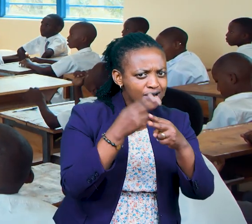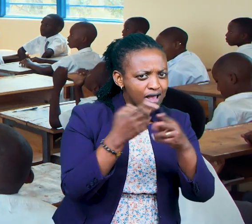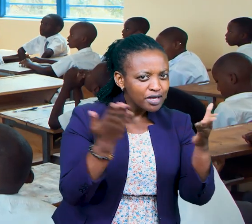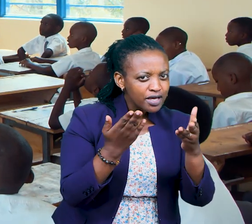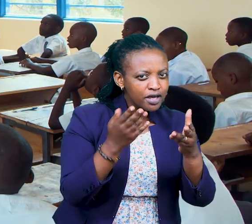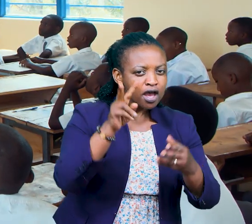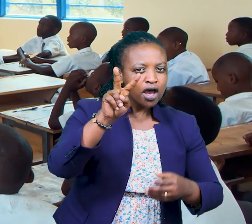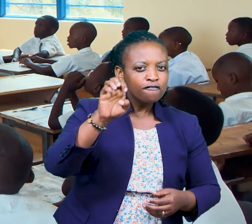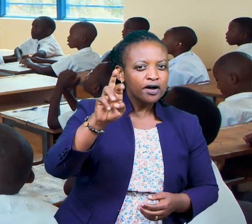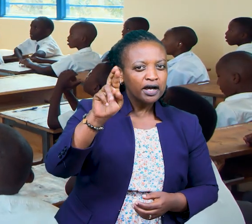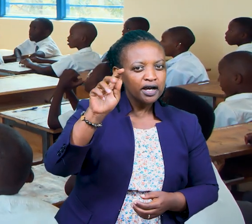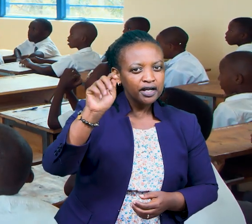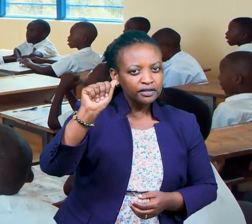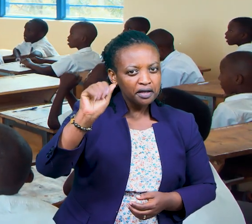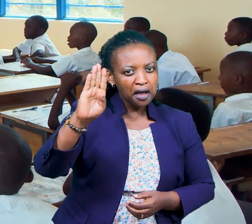backbone is known as a